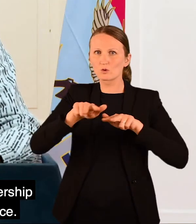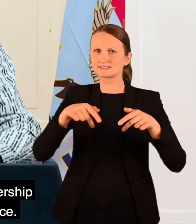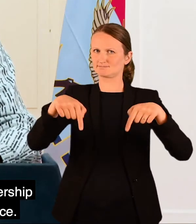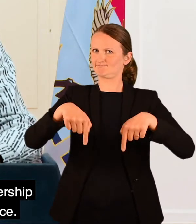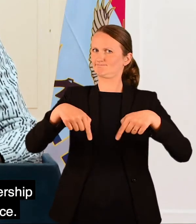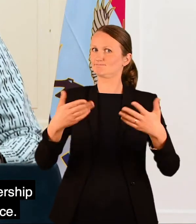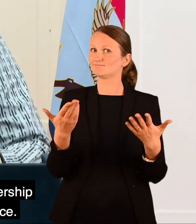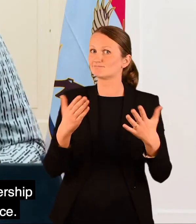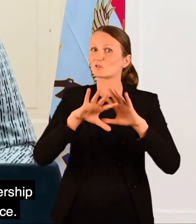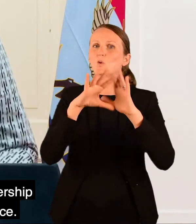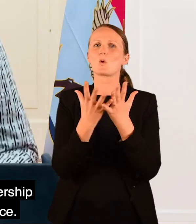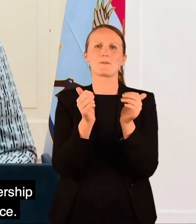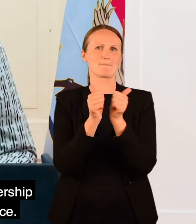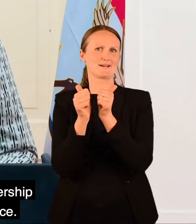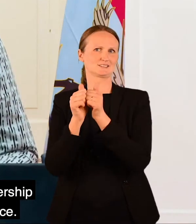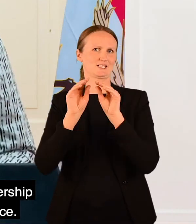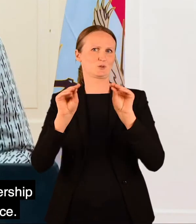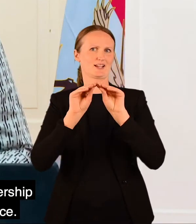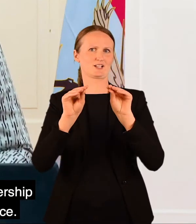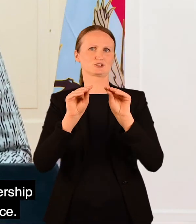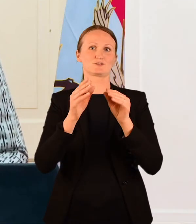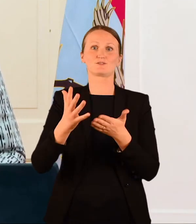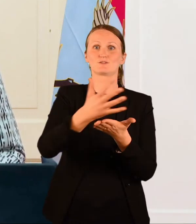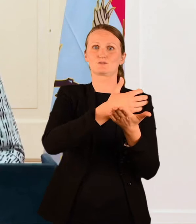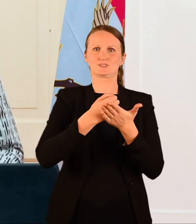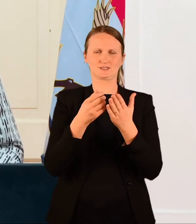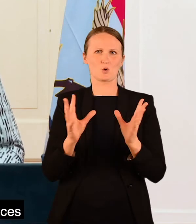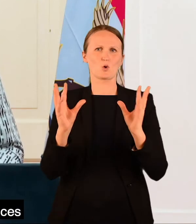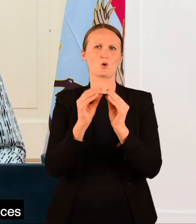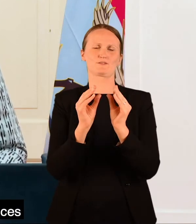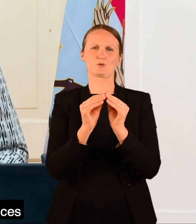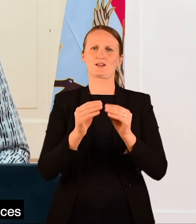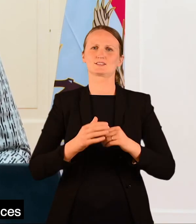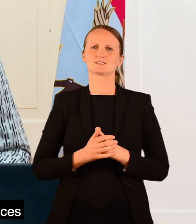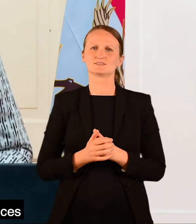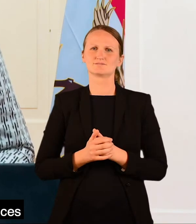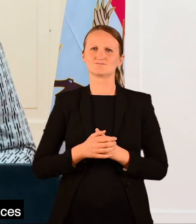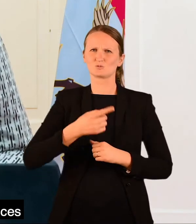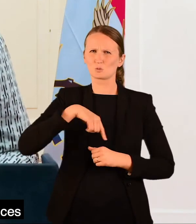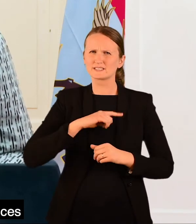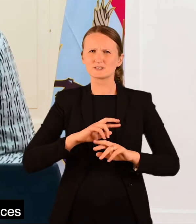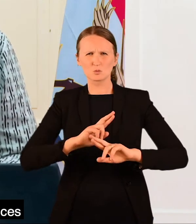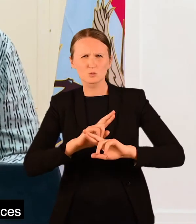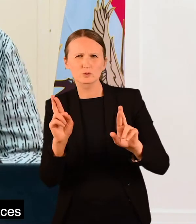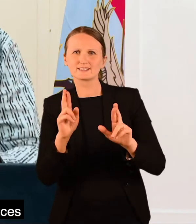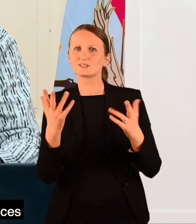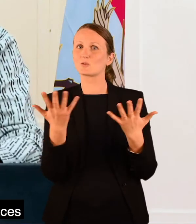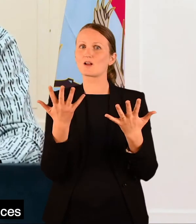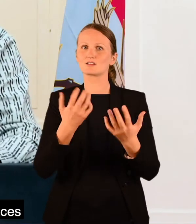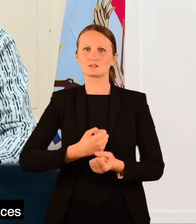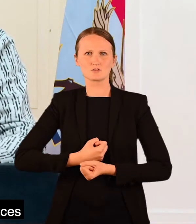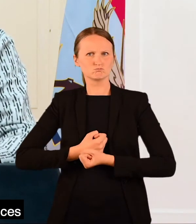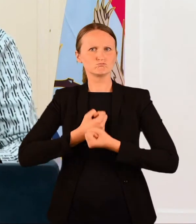Global Partnership for Education Financing Conference, and we are ready to raise